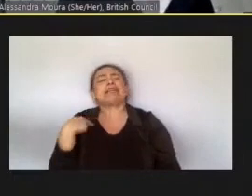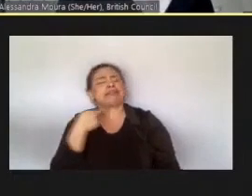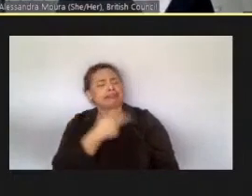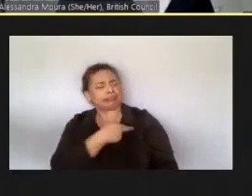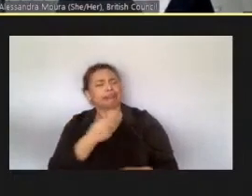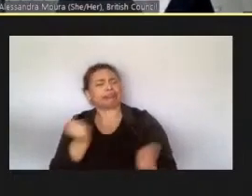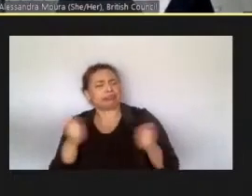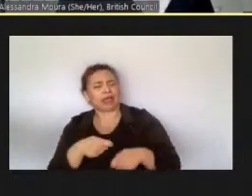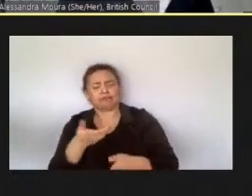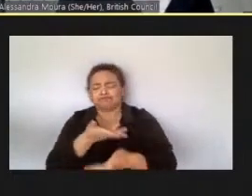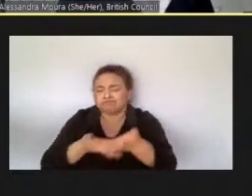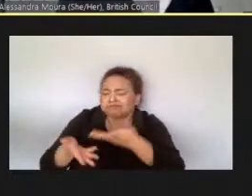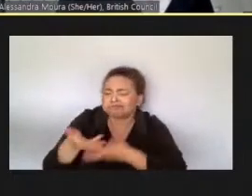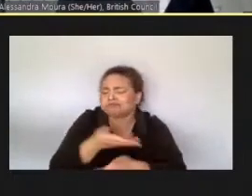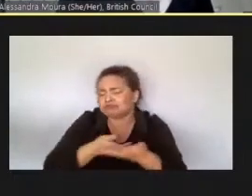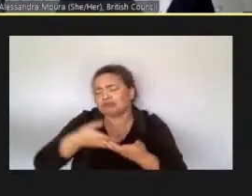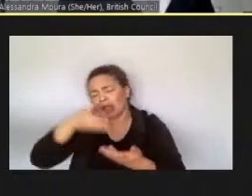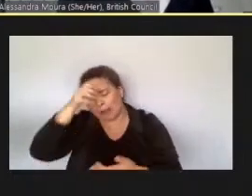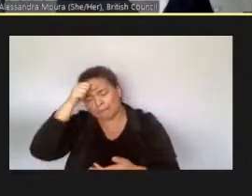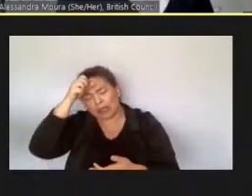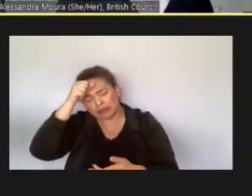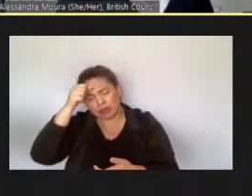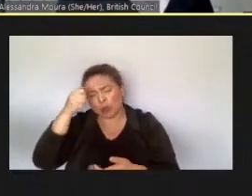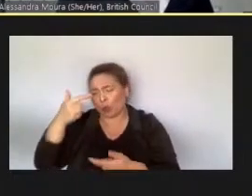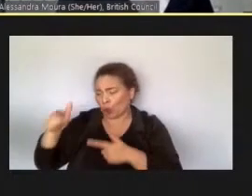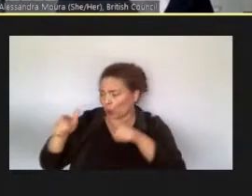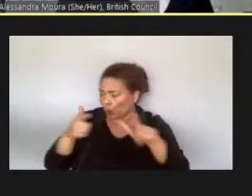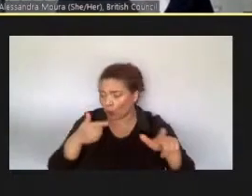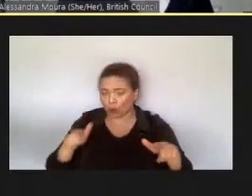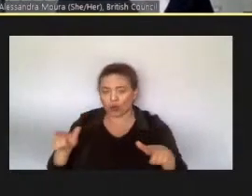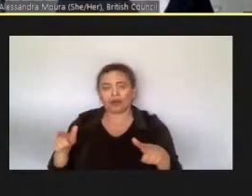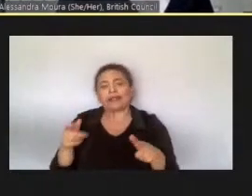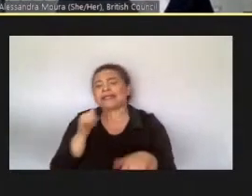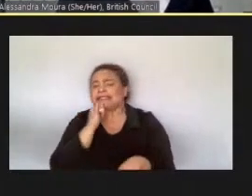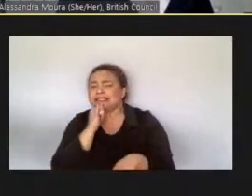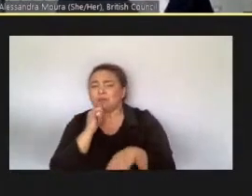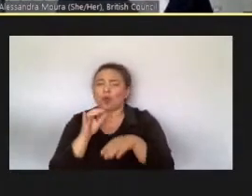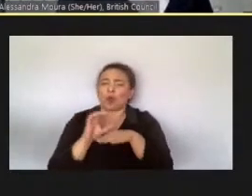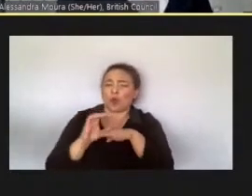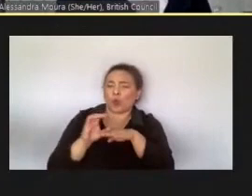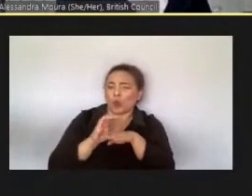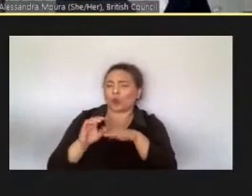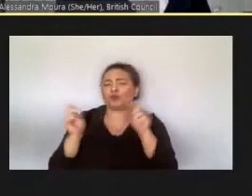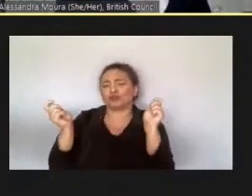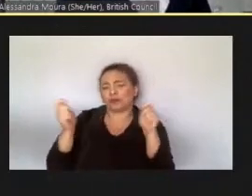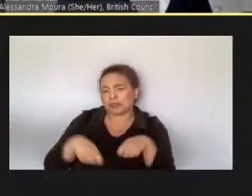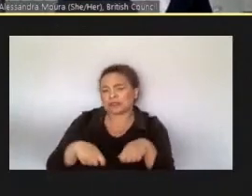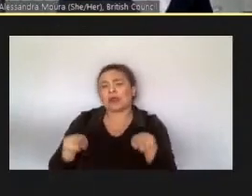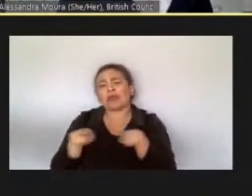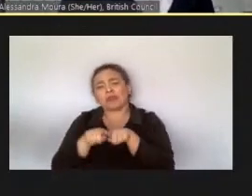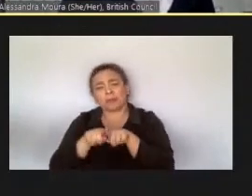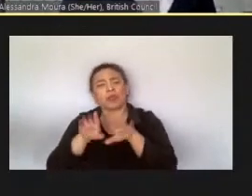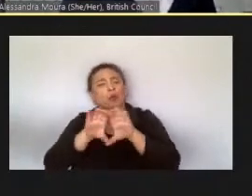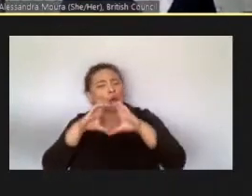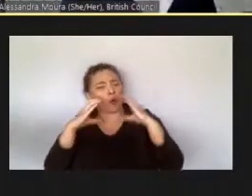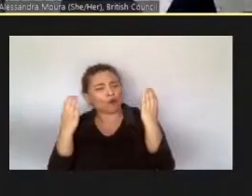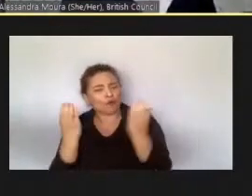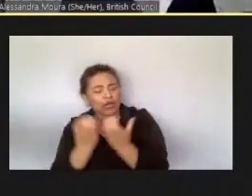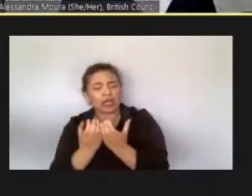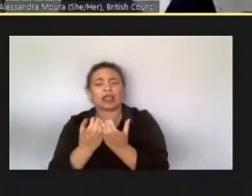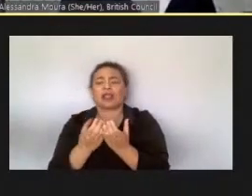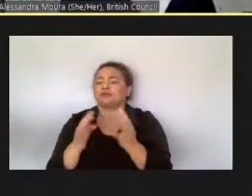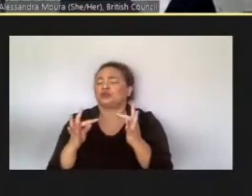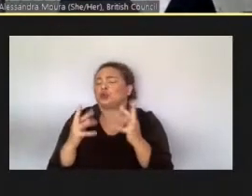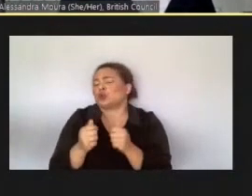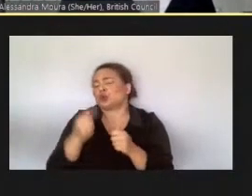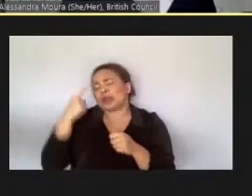from conference, from new and old publications. However, the idea that we should go on taking ideas